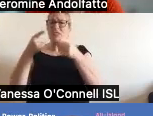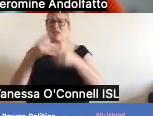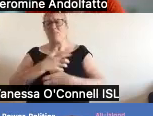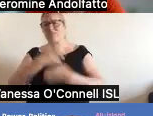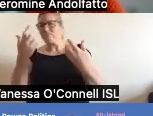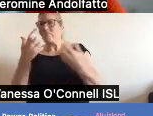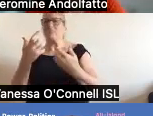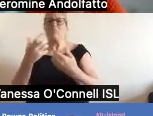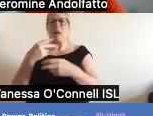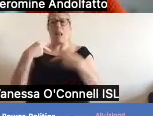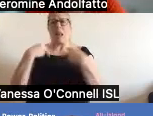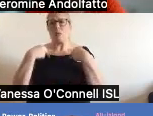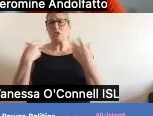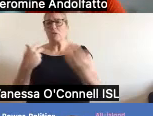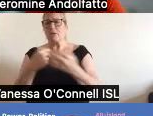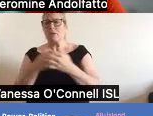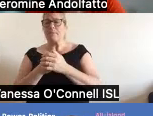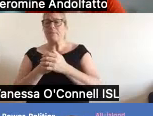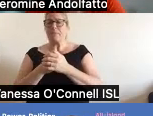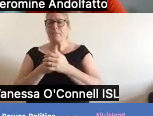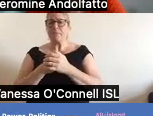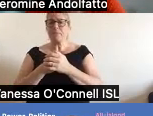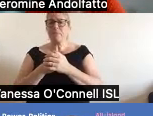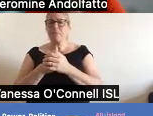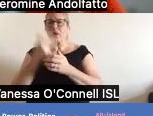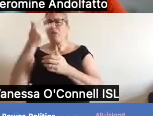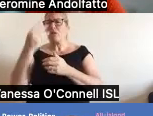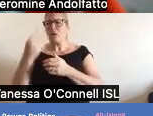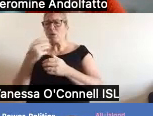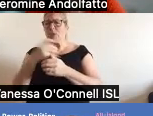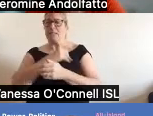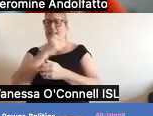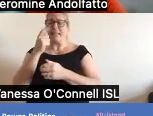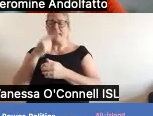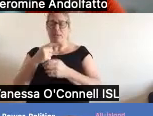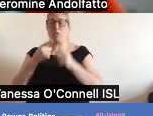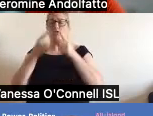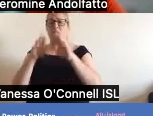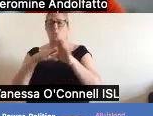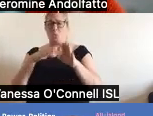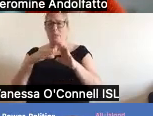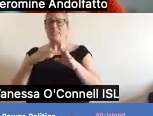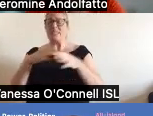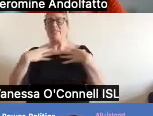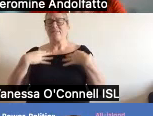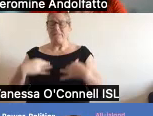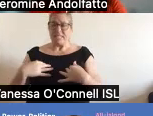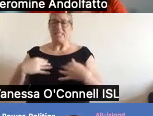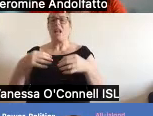and 3/4 reported being threatened with physical violence online or via social media.